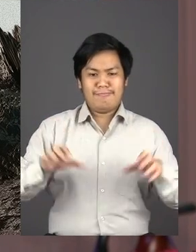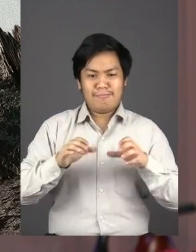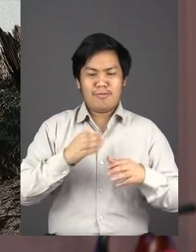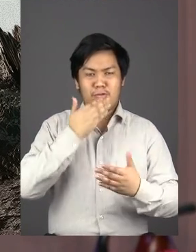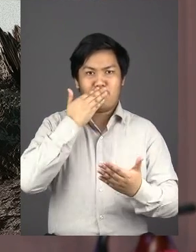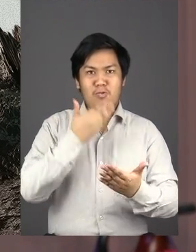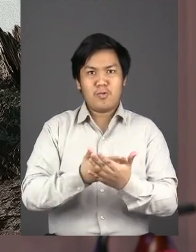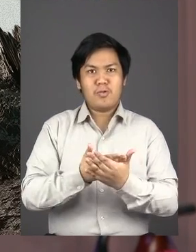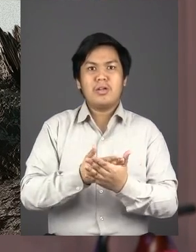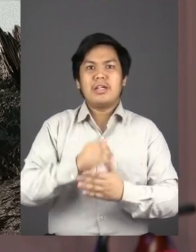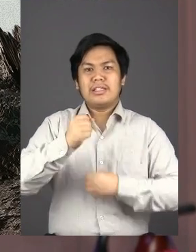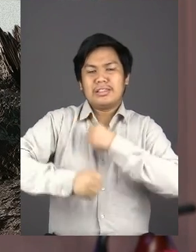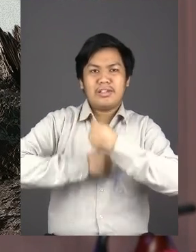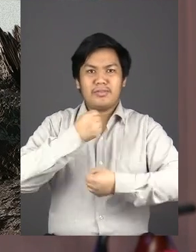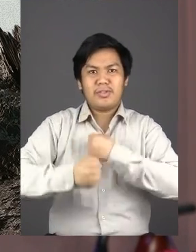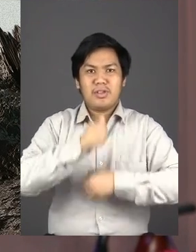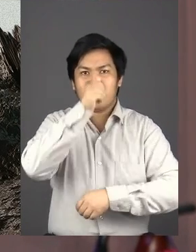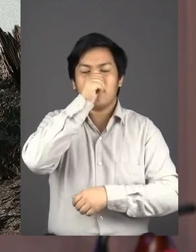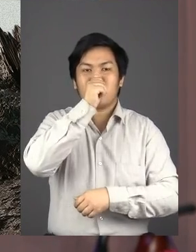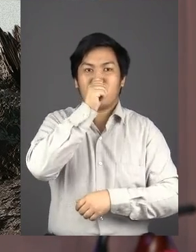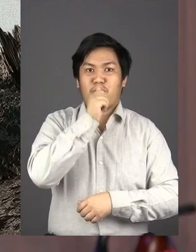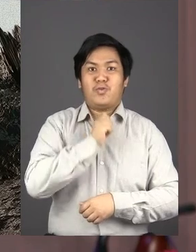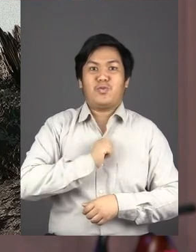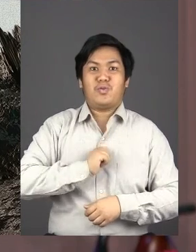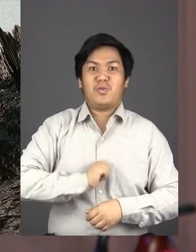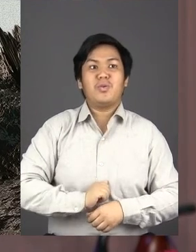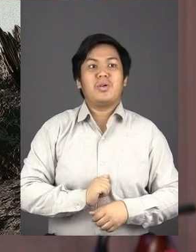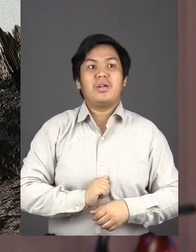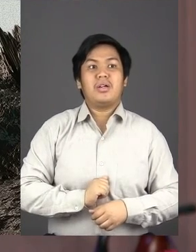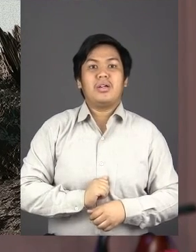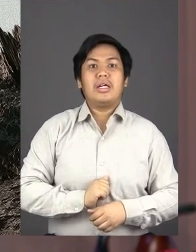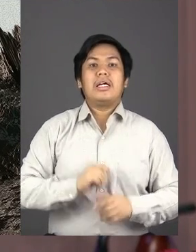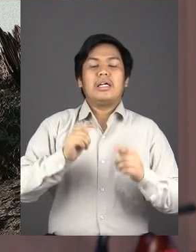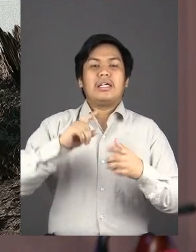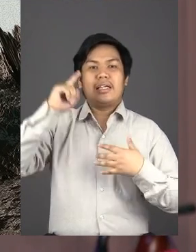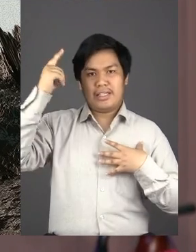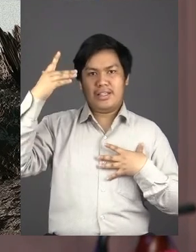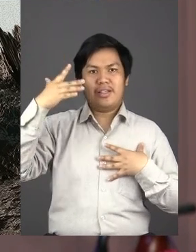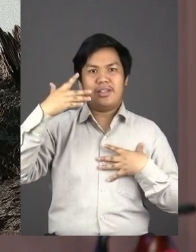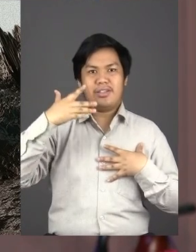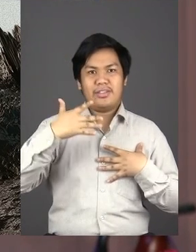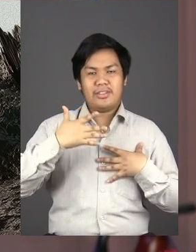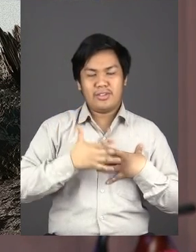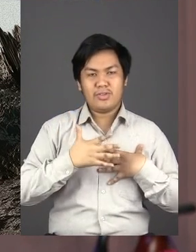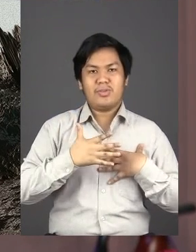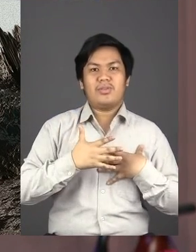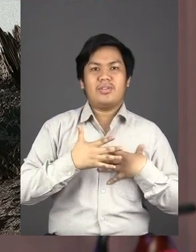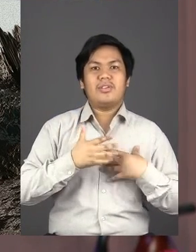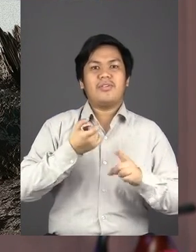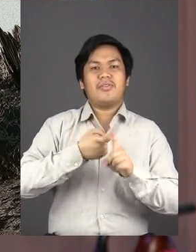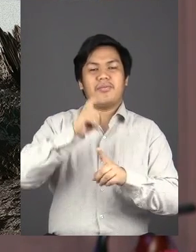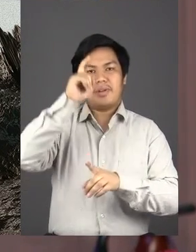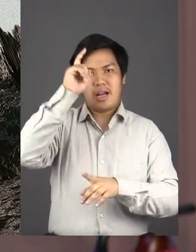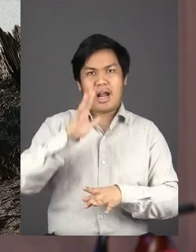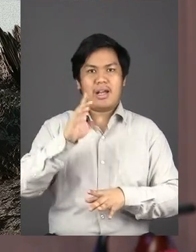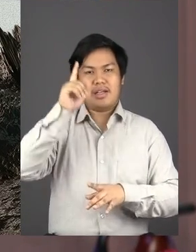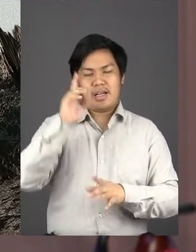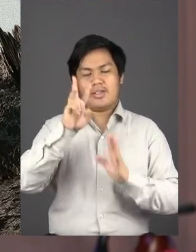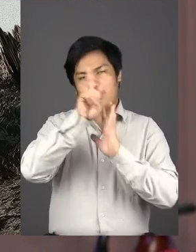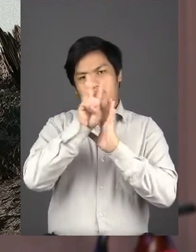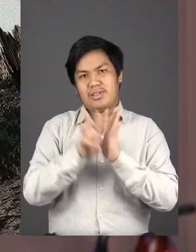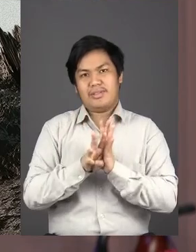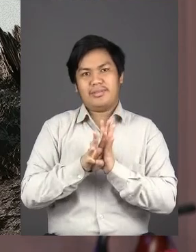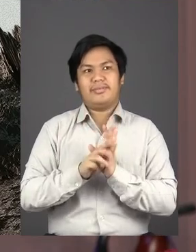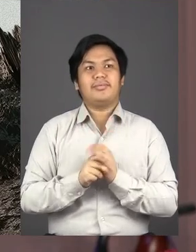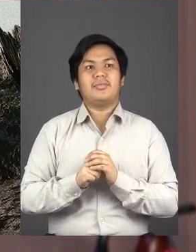suffer for it, you endure, this is a gracious thing in the sight of God. It's the will of God.